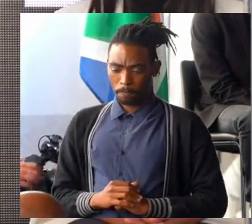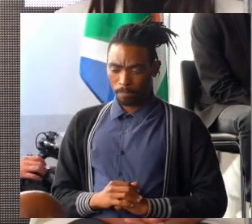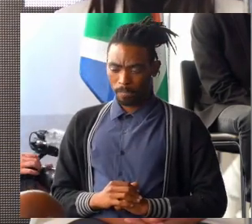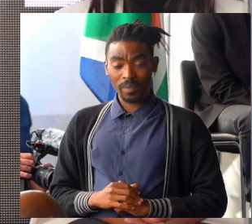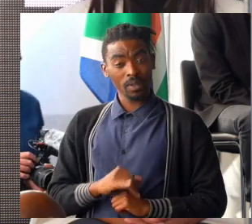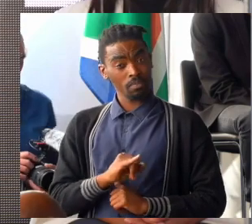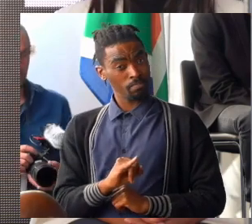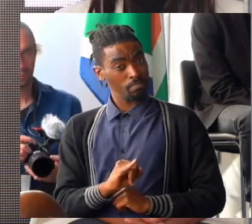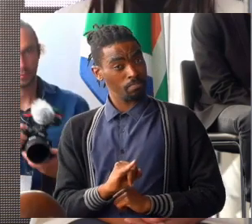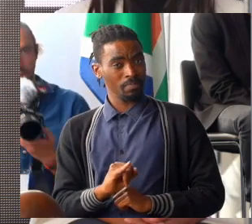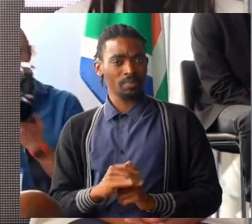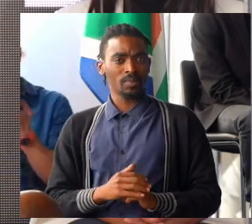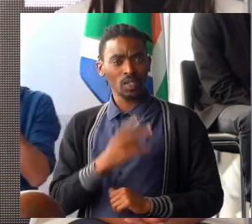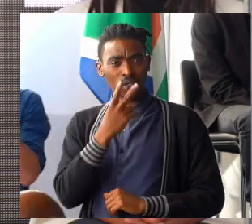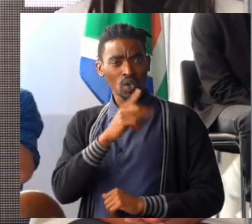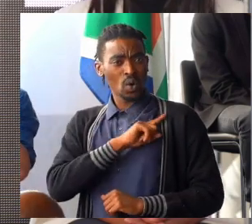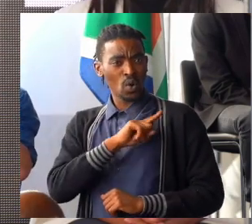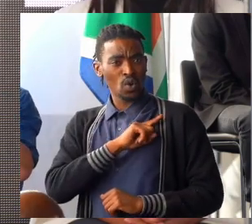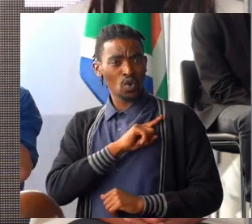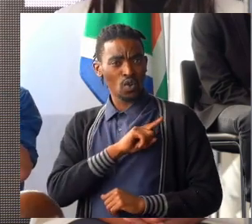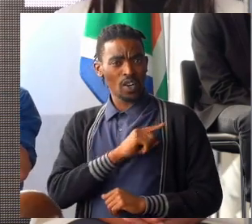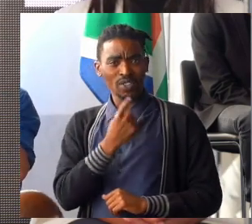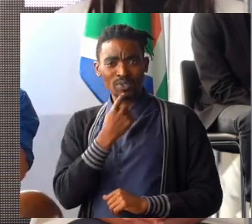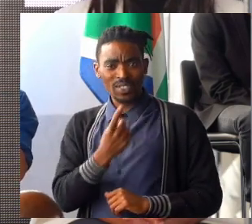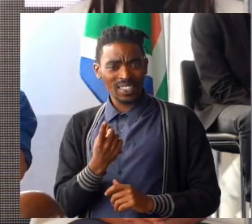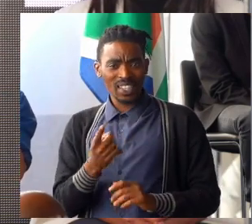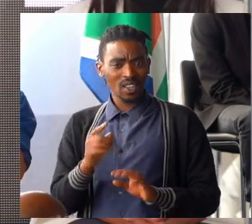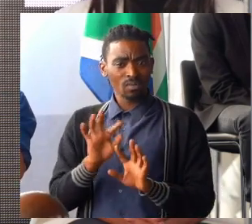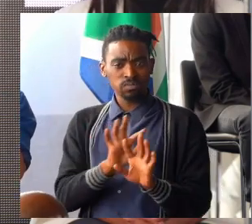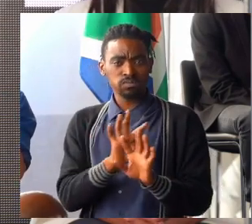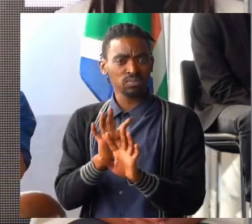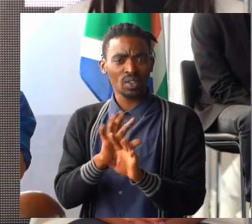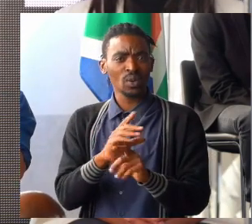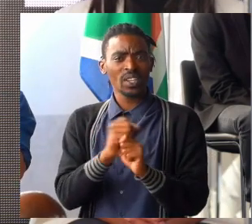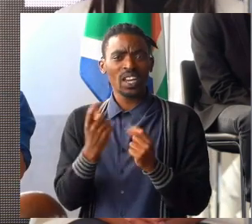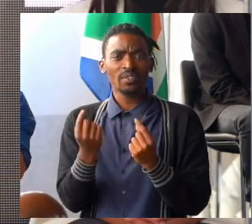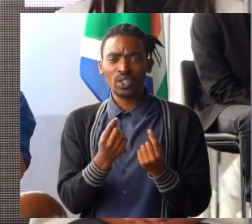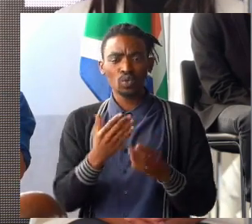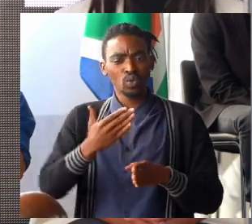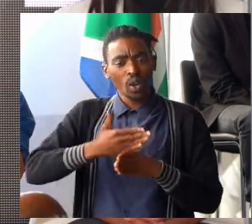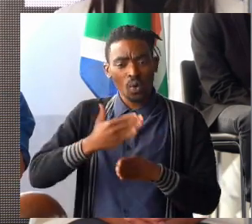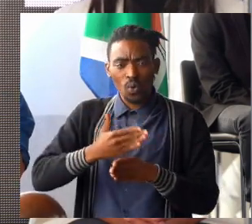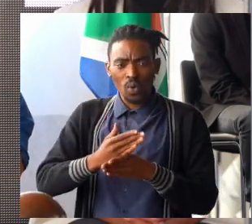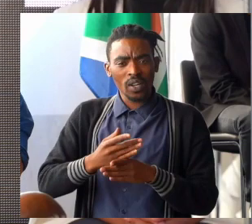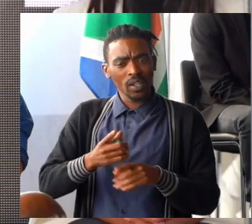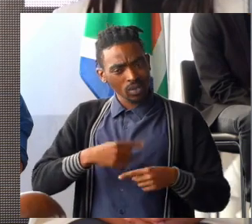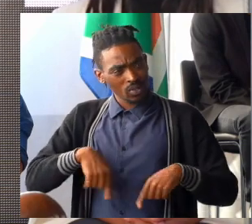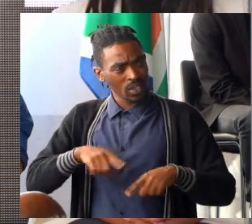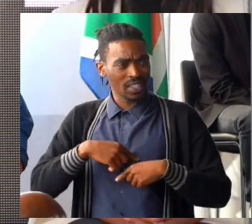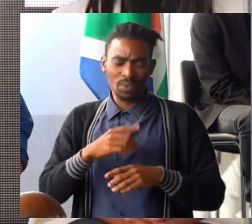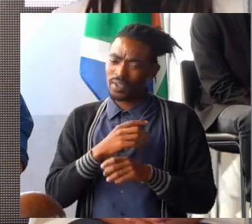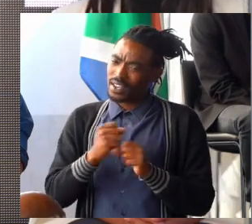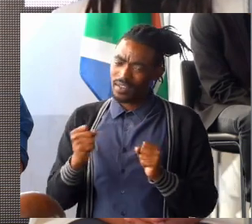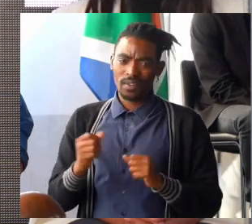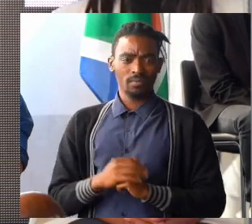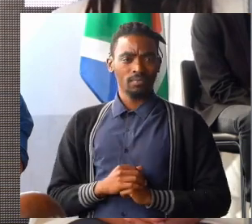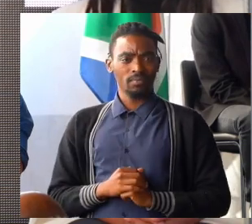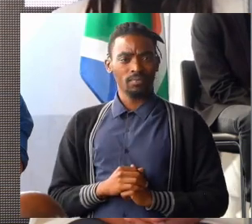It's dark. This is what happens when we slogan here and we don't do the hard work of actually building nationhood.